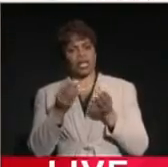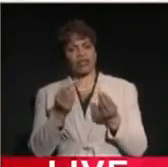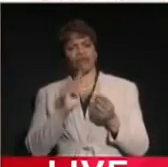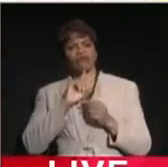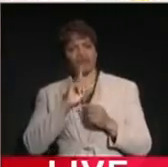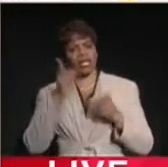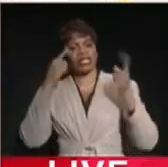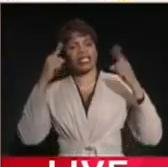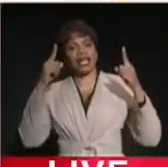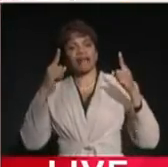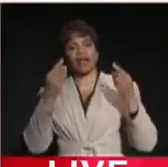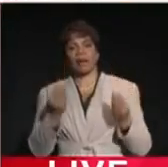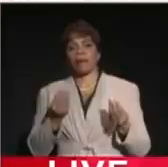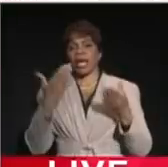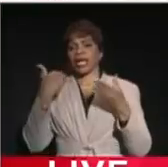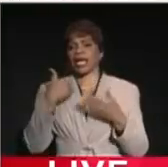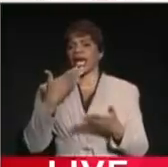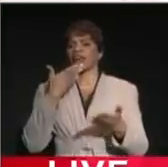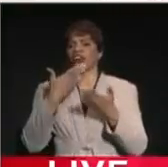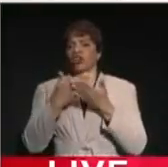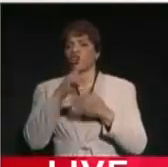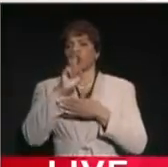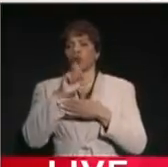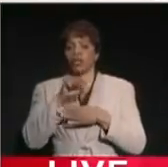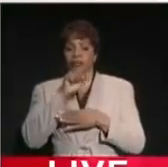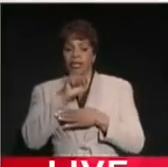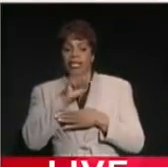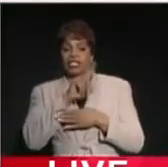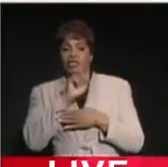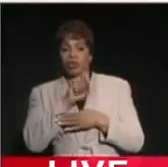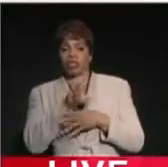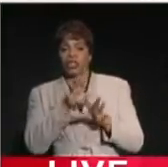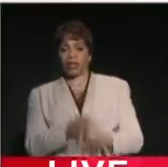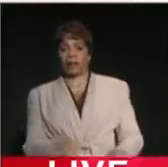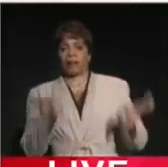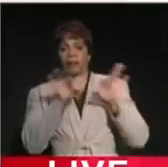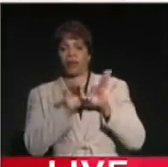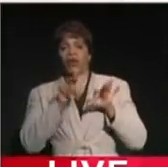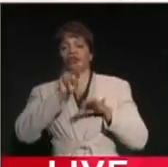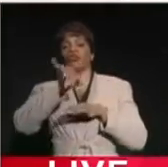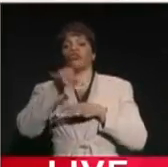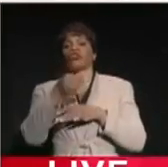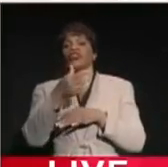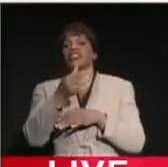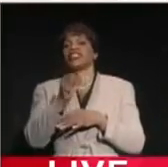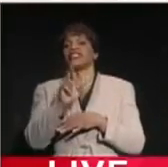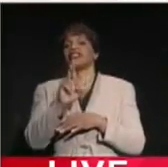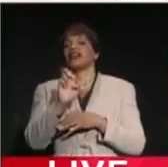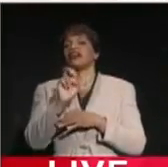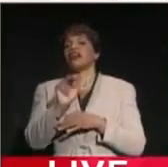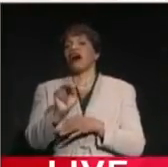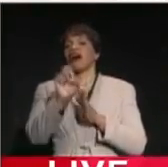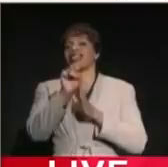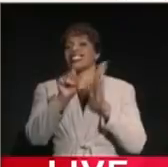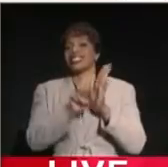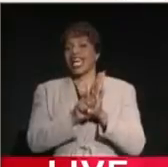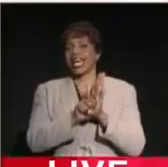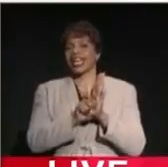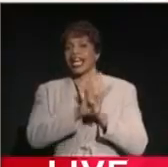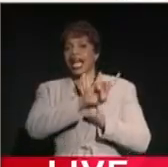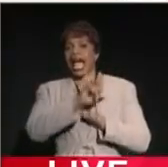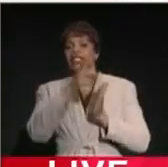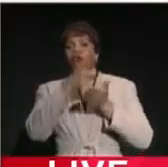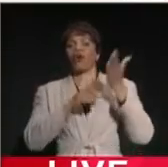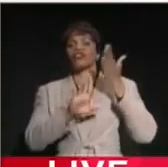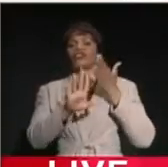questions. But this one stood out to us the most. New Jersey is the Garden State, and as such, what is your favorite